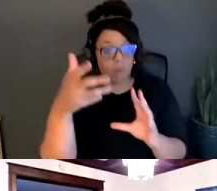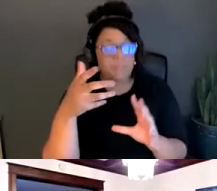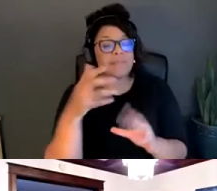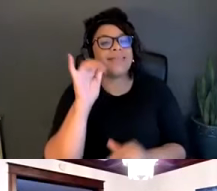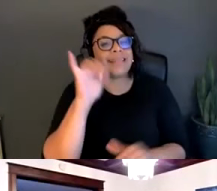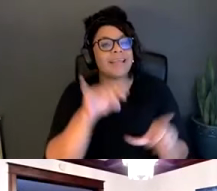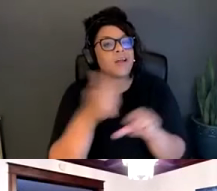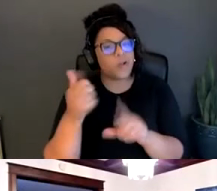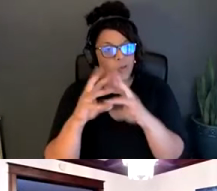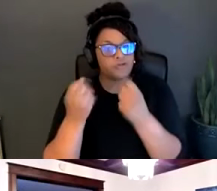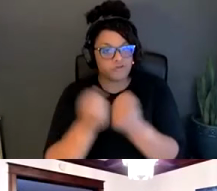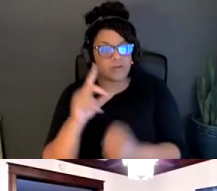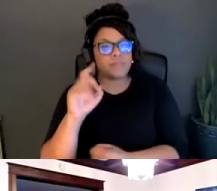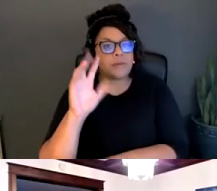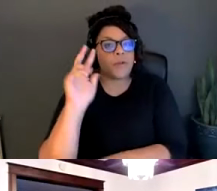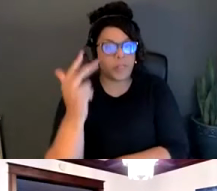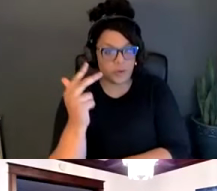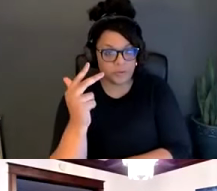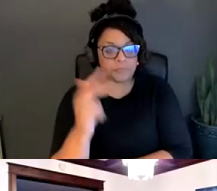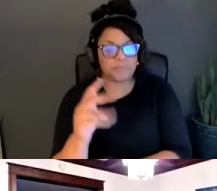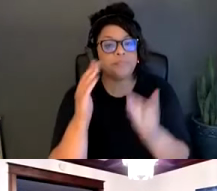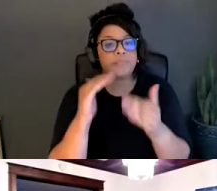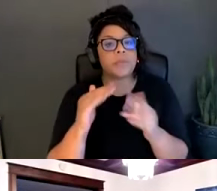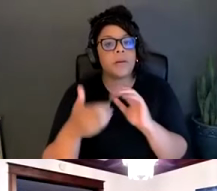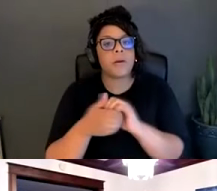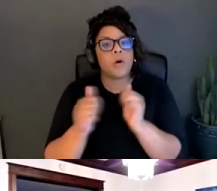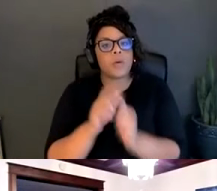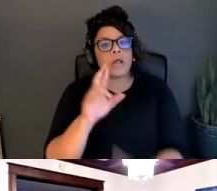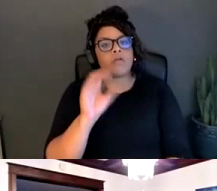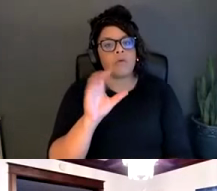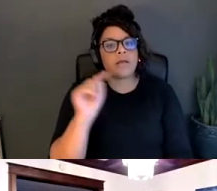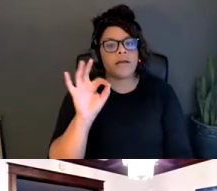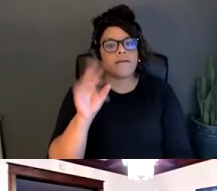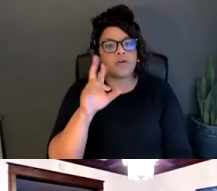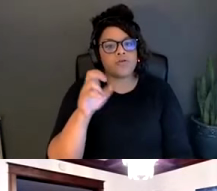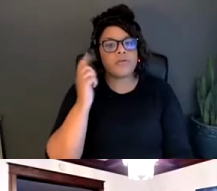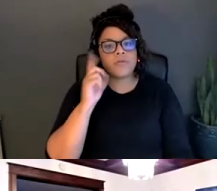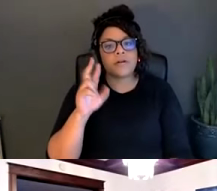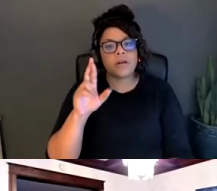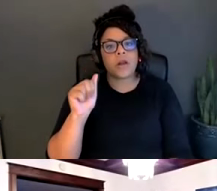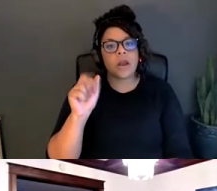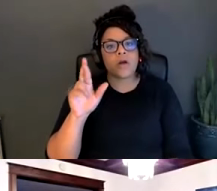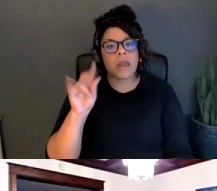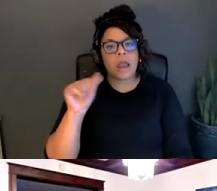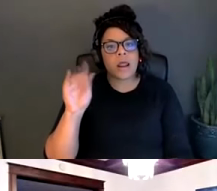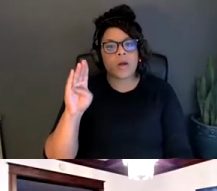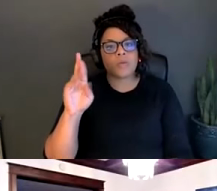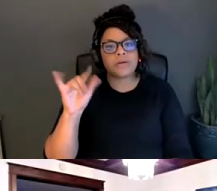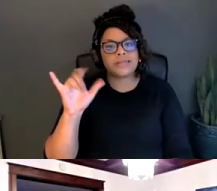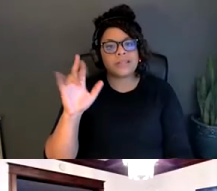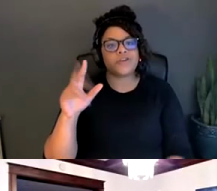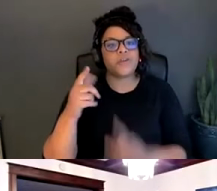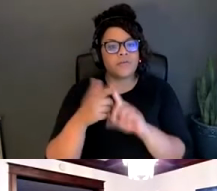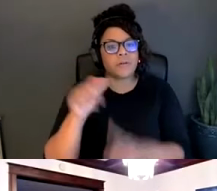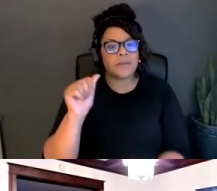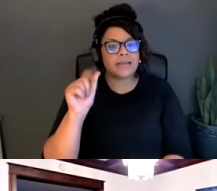a workshop on December 3rd. We're partnering Rock the Future to bring Dr. Ariana Brazier from ATL Parent Like a Boss